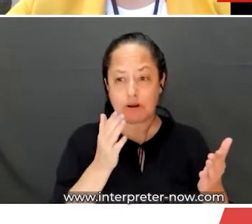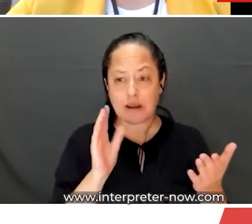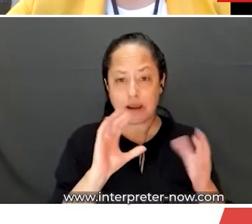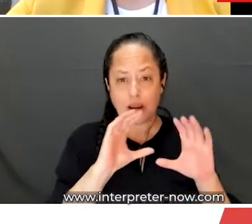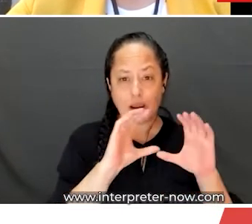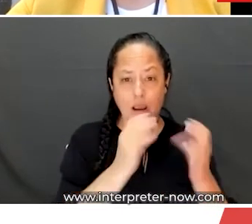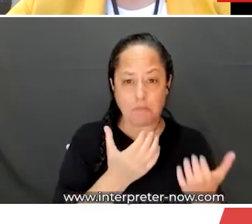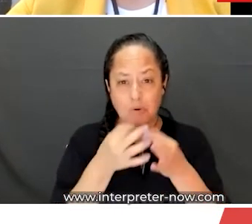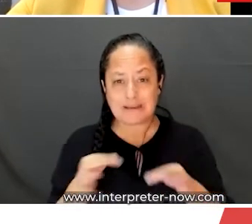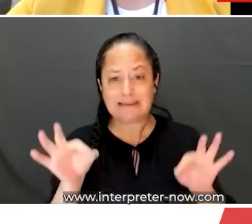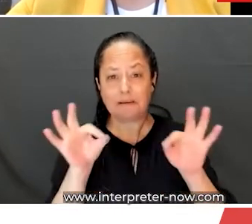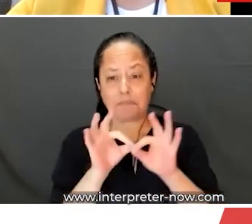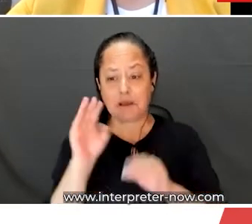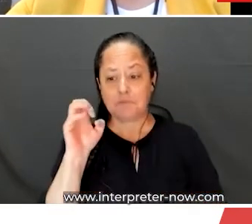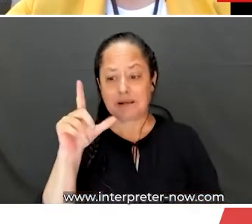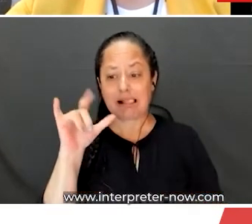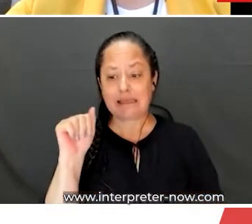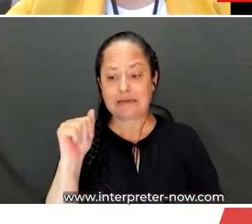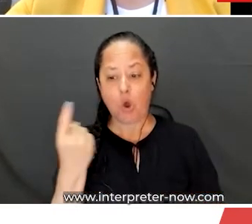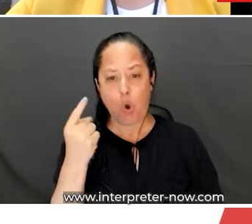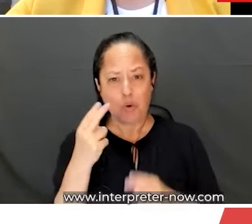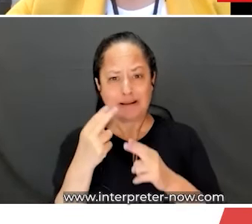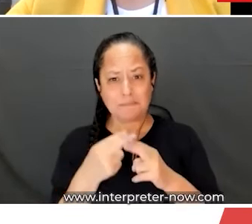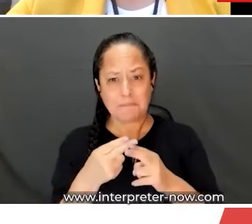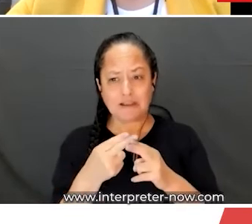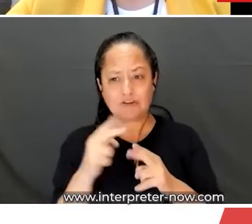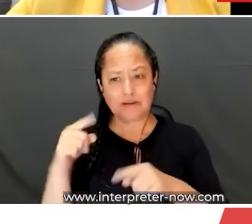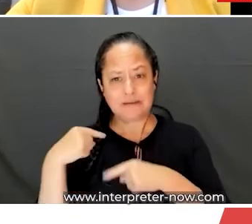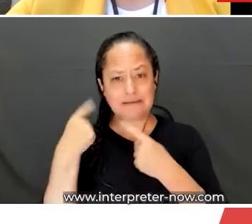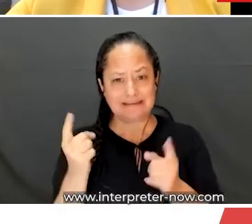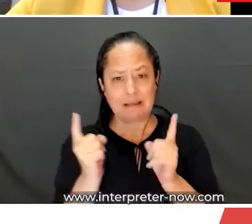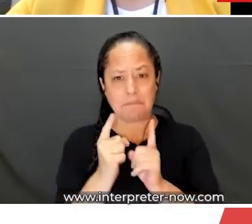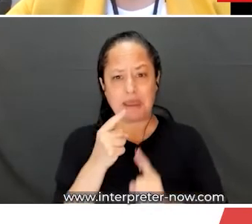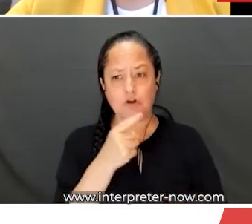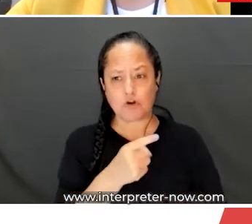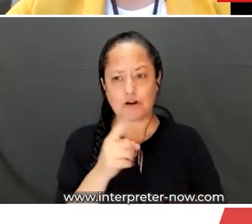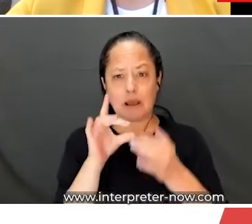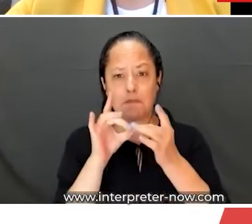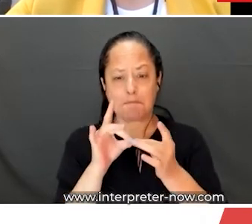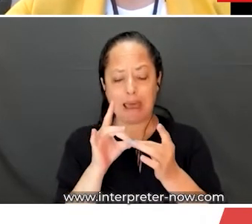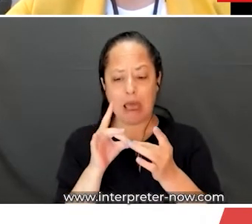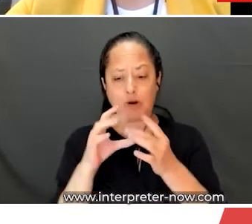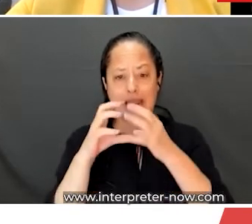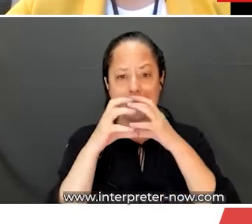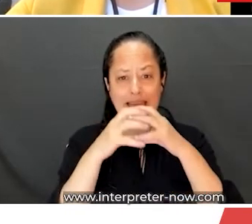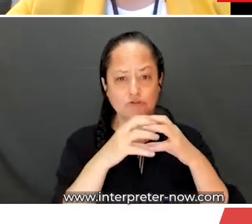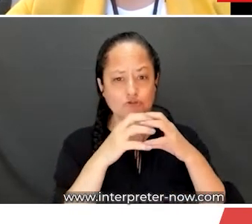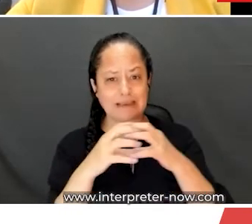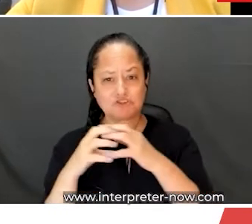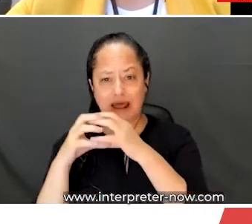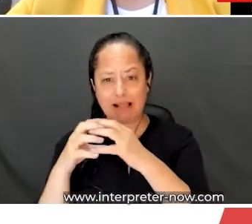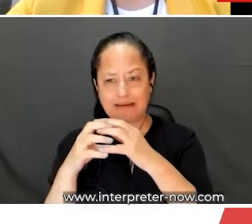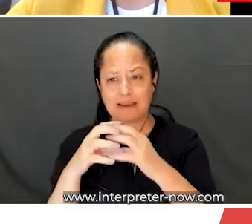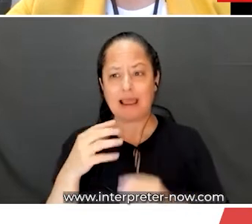extremely important, and Melinda has always mentioned it since I've met her, and it's about intersectionality. I